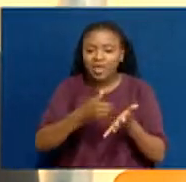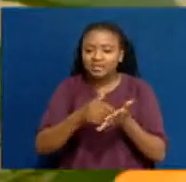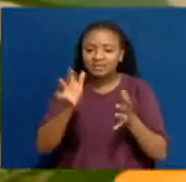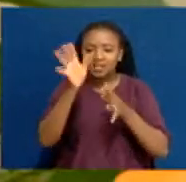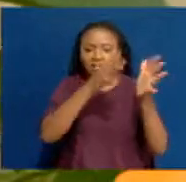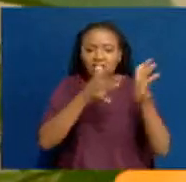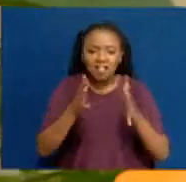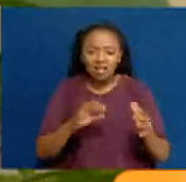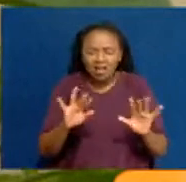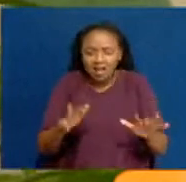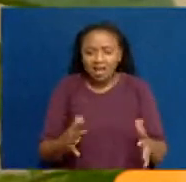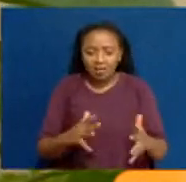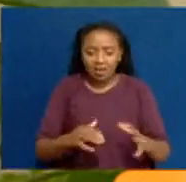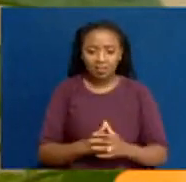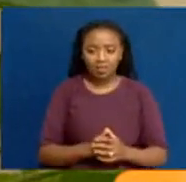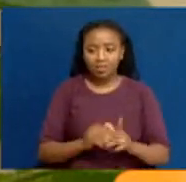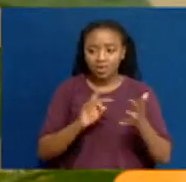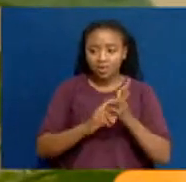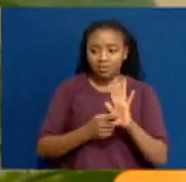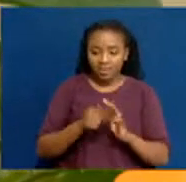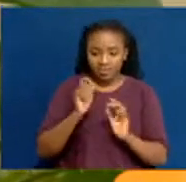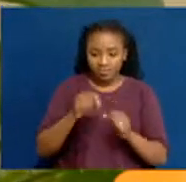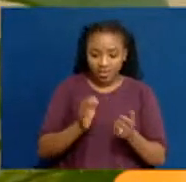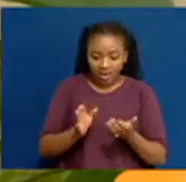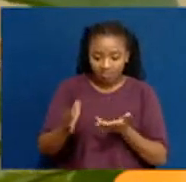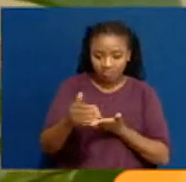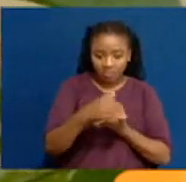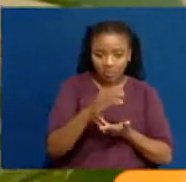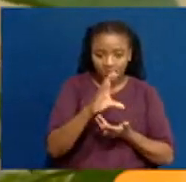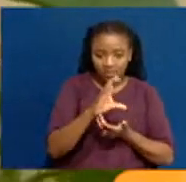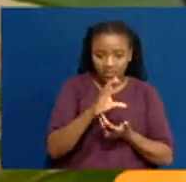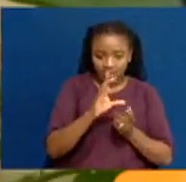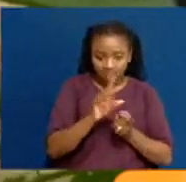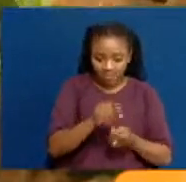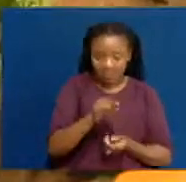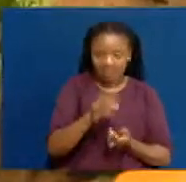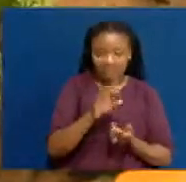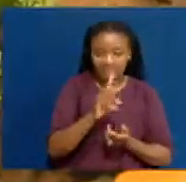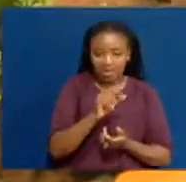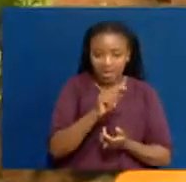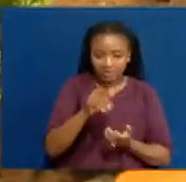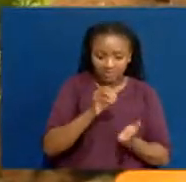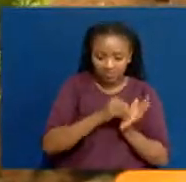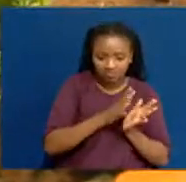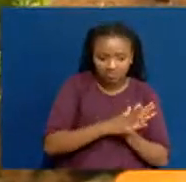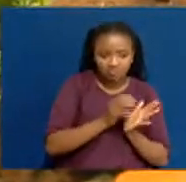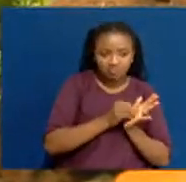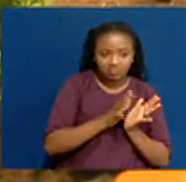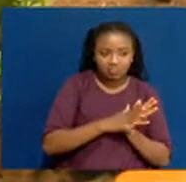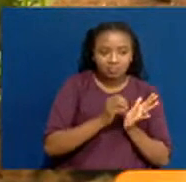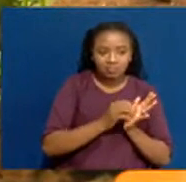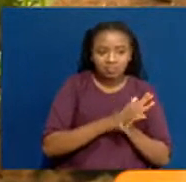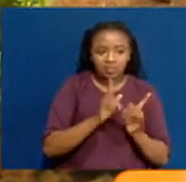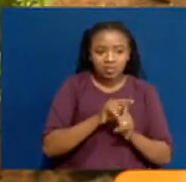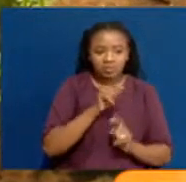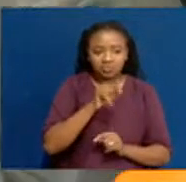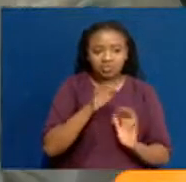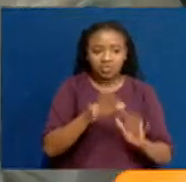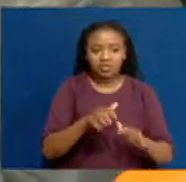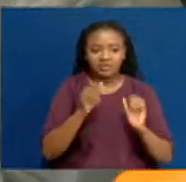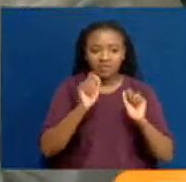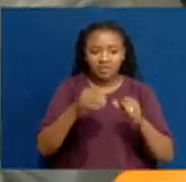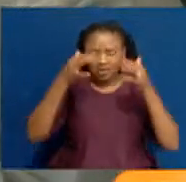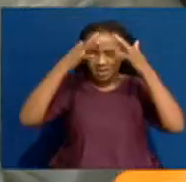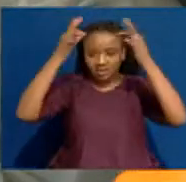dioxide. So Farm Shield is able to collect this data for the whole journey of the crop, and the farmer can use this to make decisions.